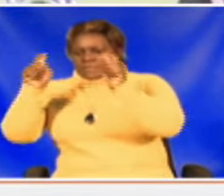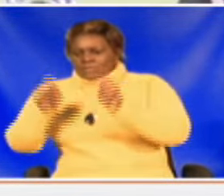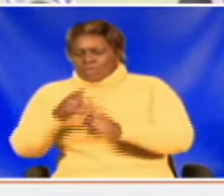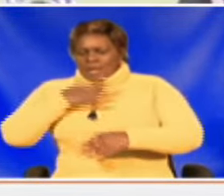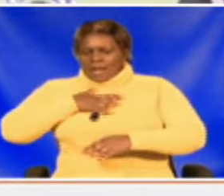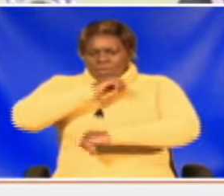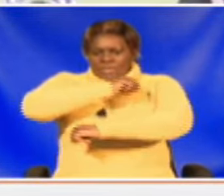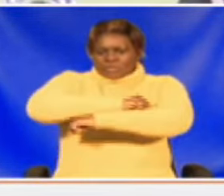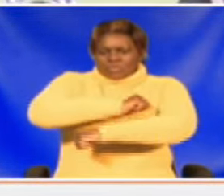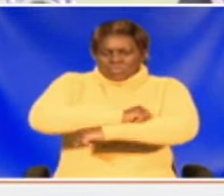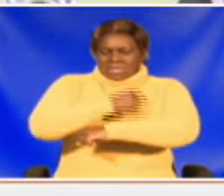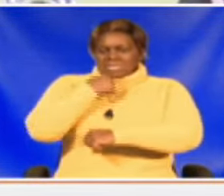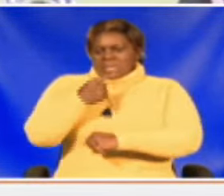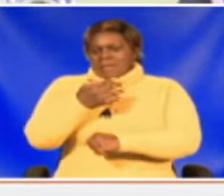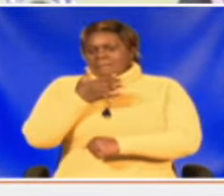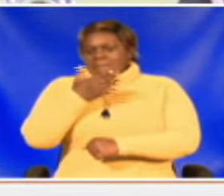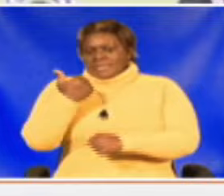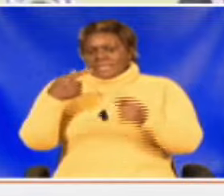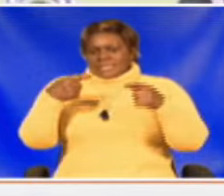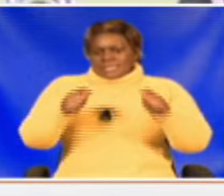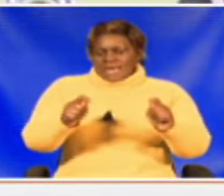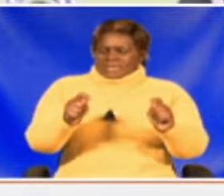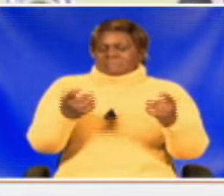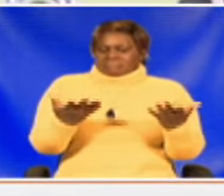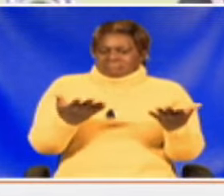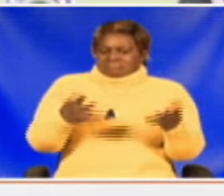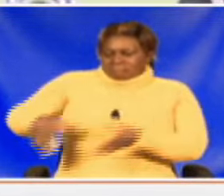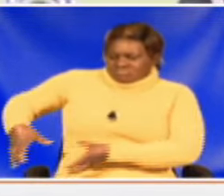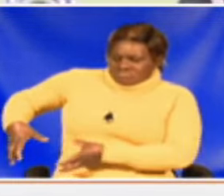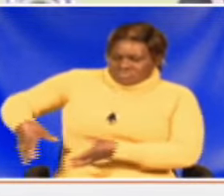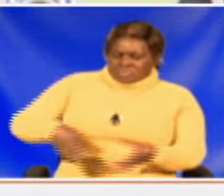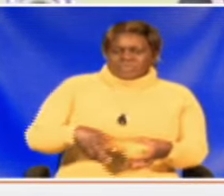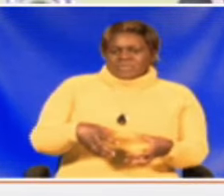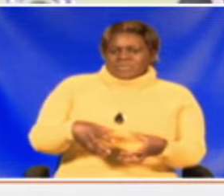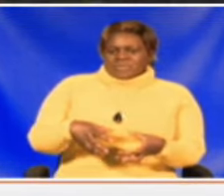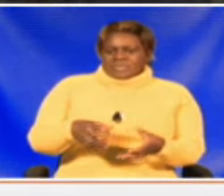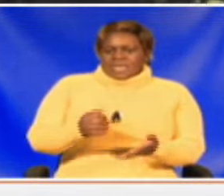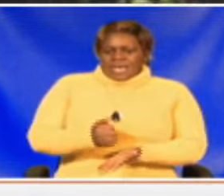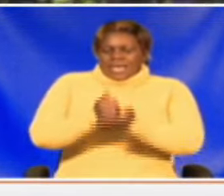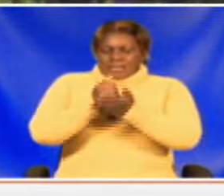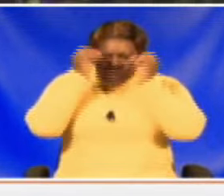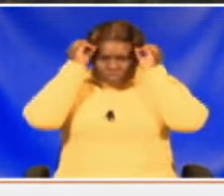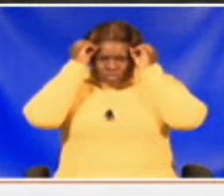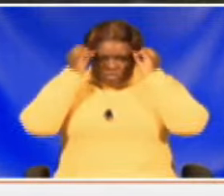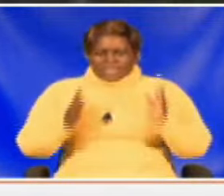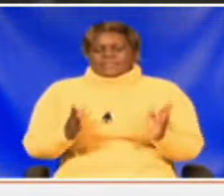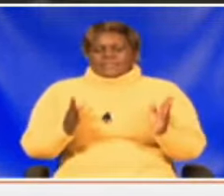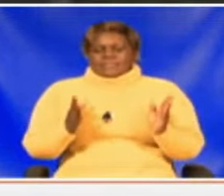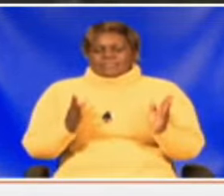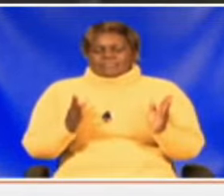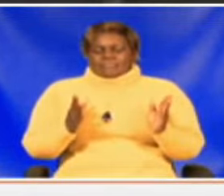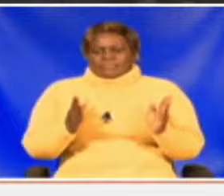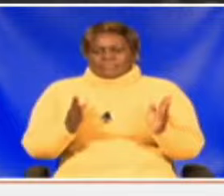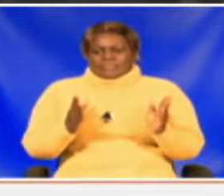school, and we said, why can't we try to give it a jab so that it helps these students? We